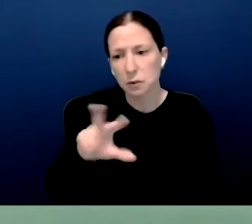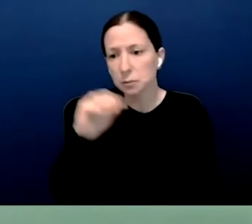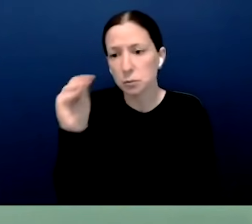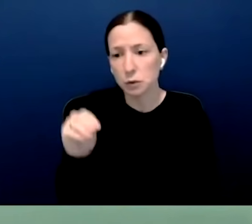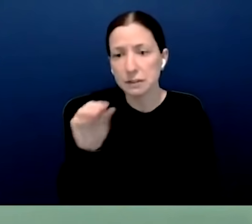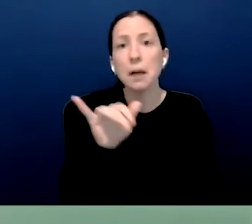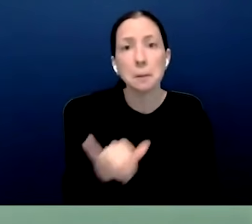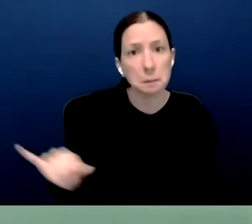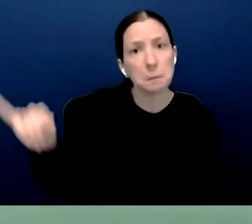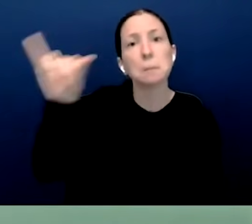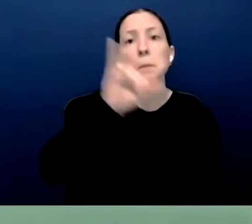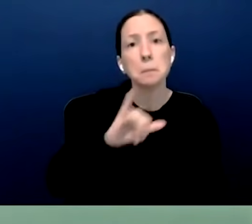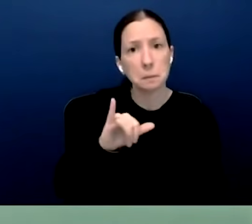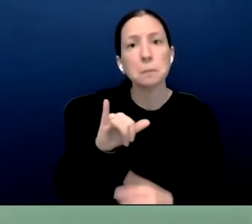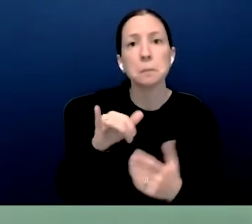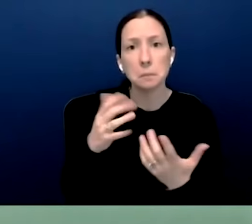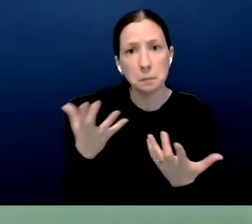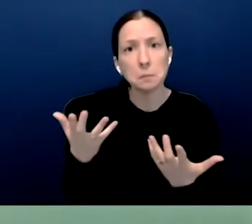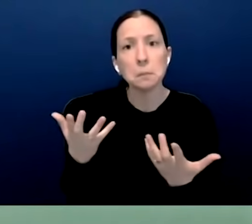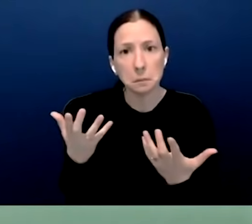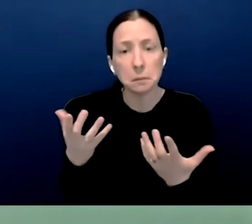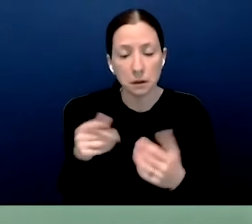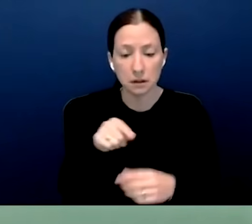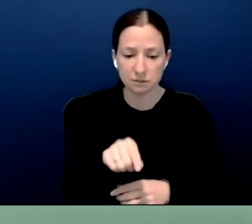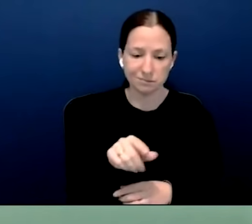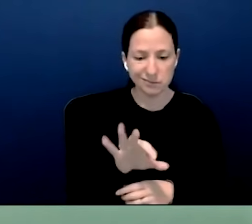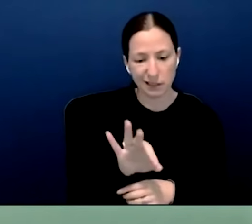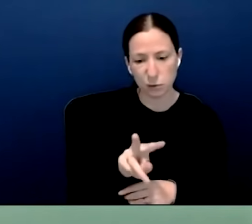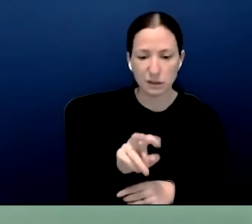people in Vancouver Coastal Health, and